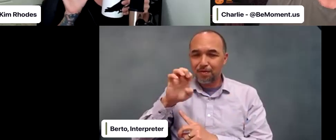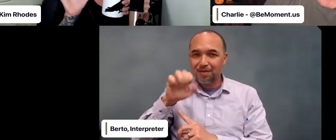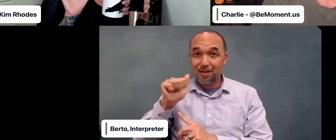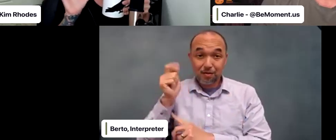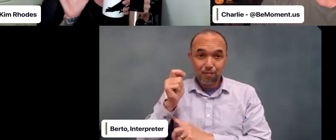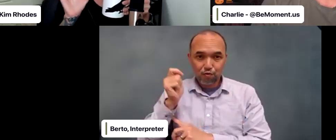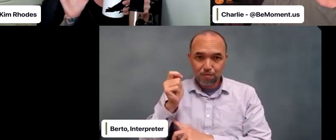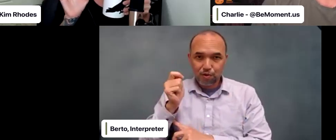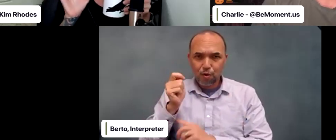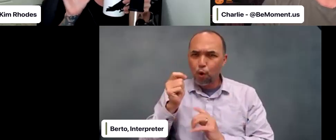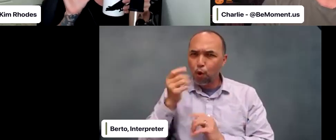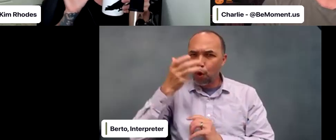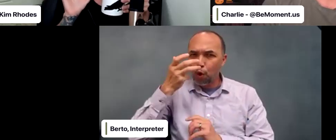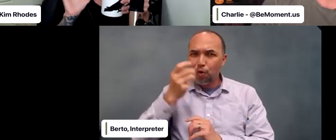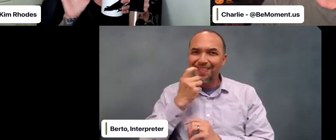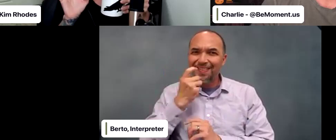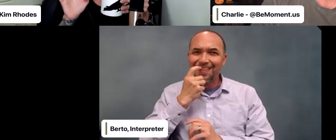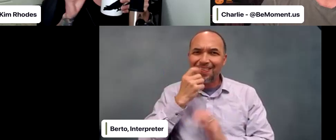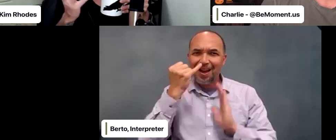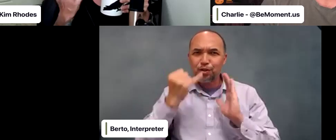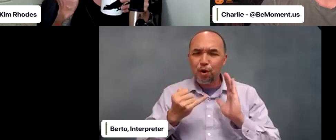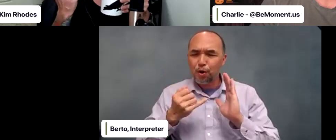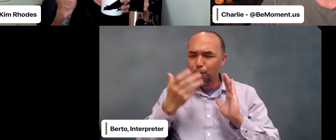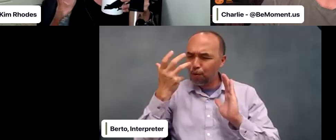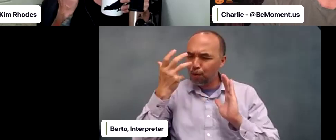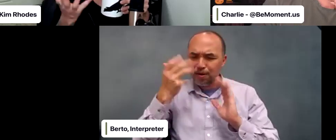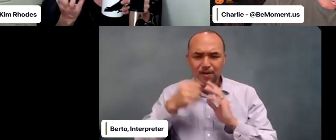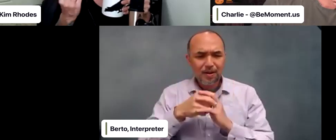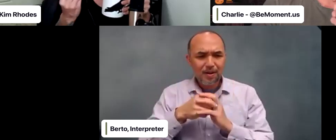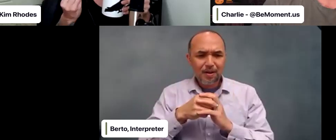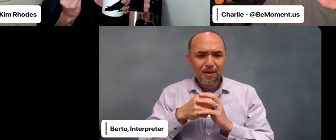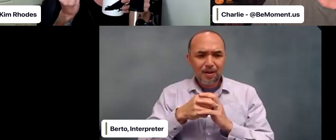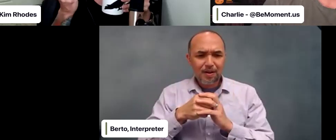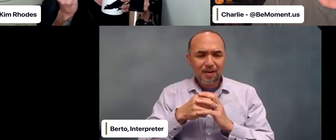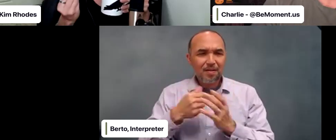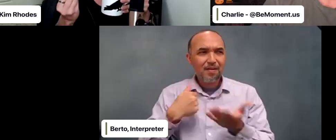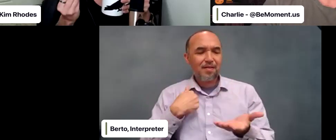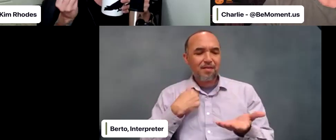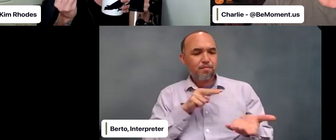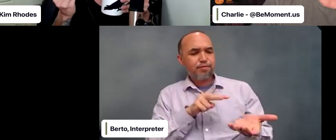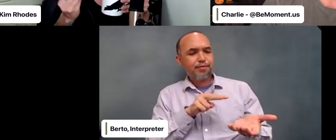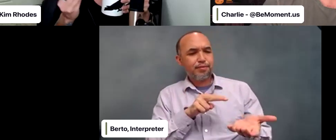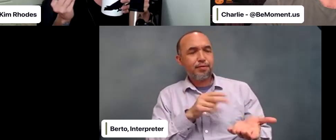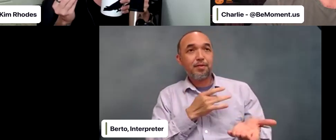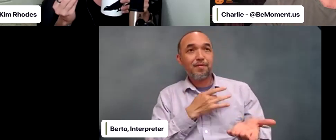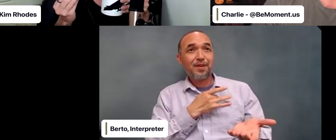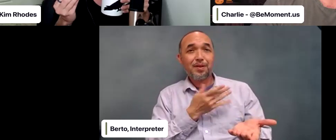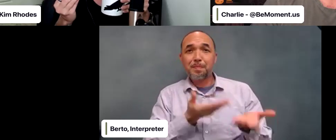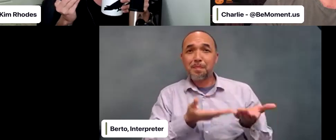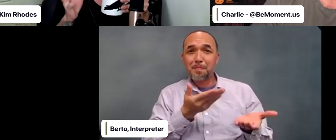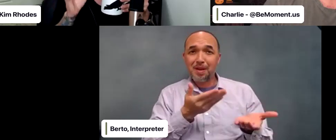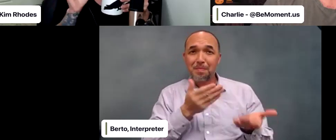on the glass alone makes me think I could possibly turn lead into